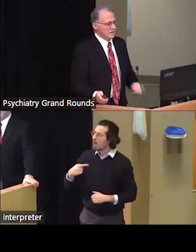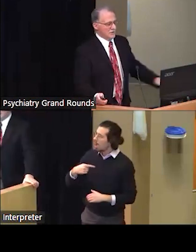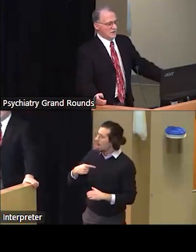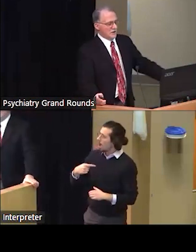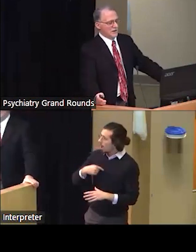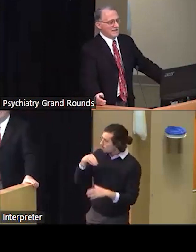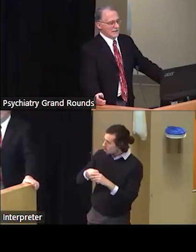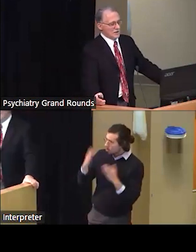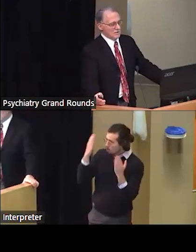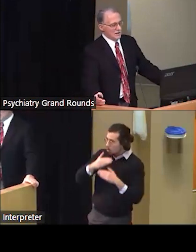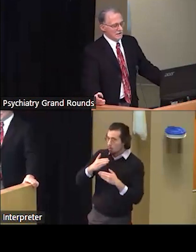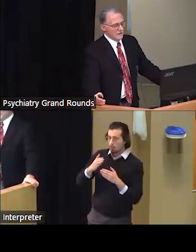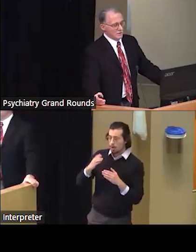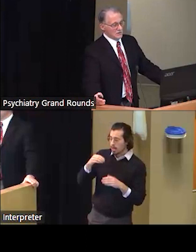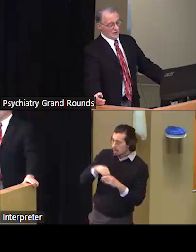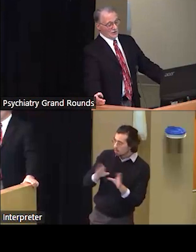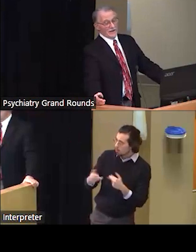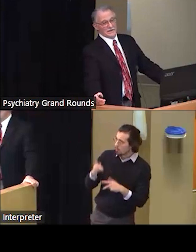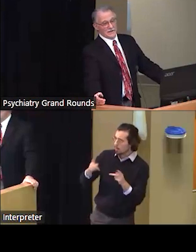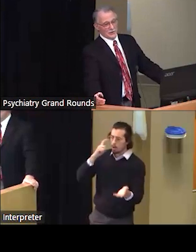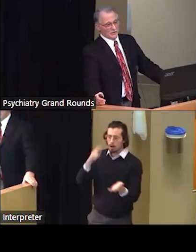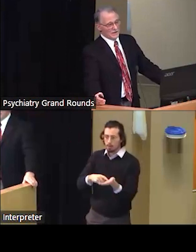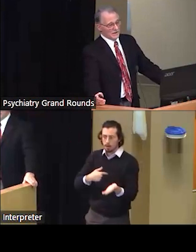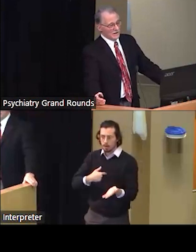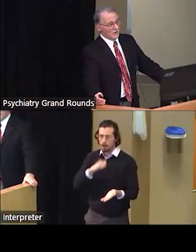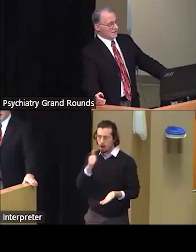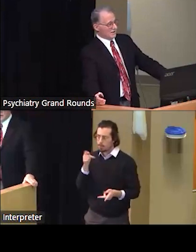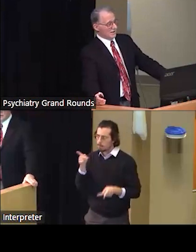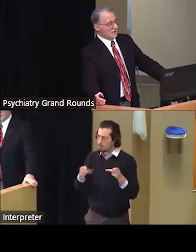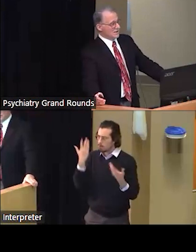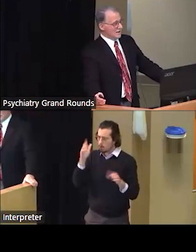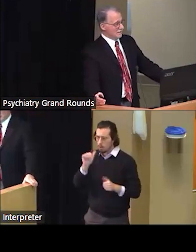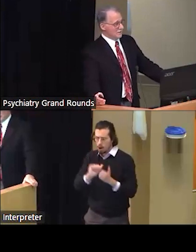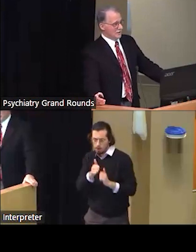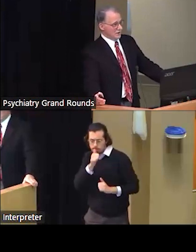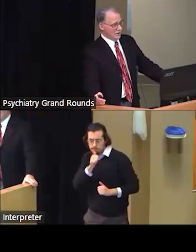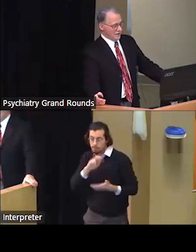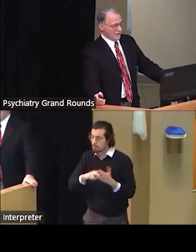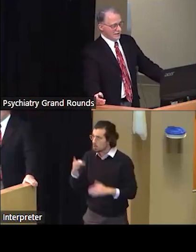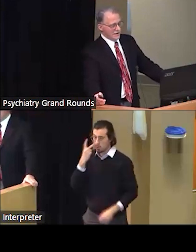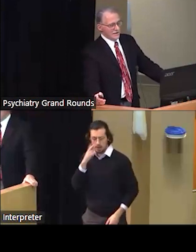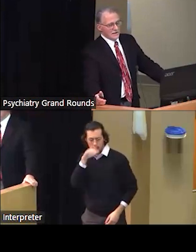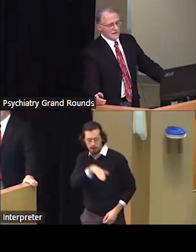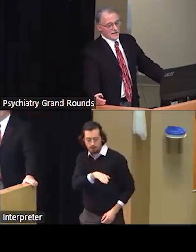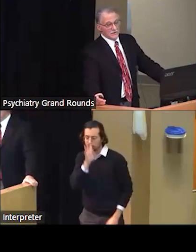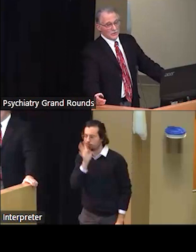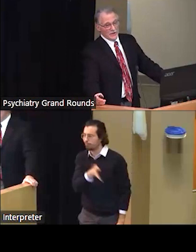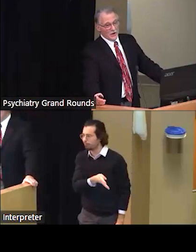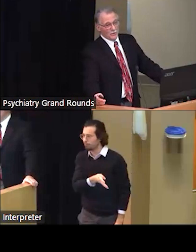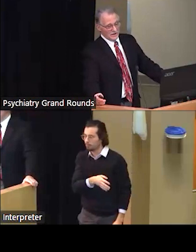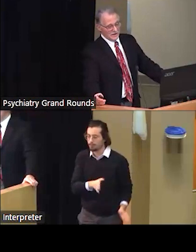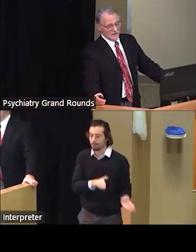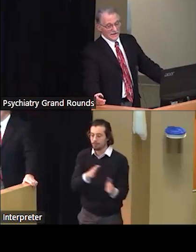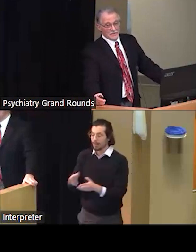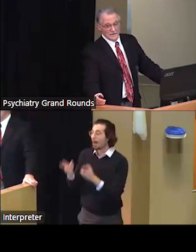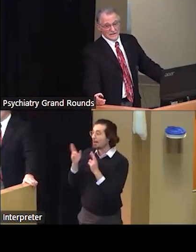I'm right there in the room and nobody acknowledges me. Some just don't know how to deal with me. Once you see the elephant, but you ignore it. And then what we